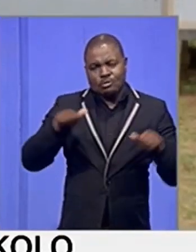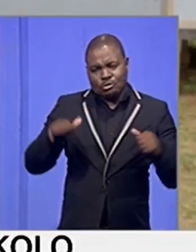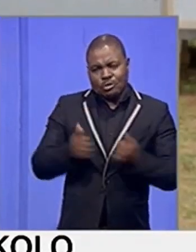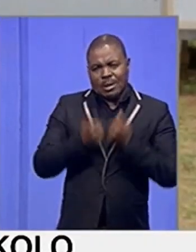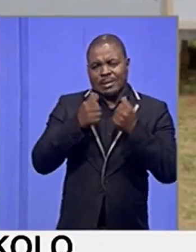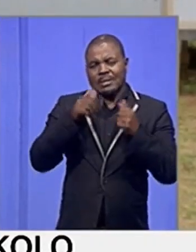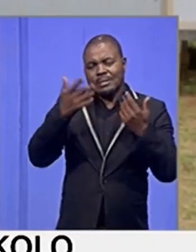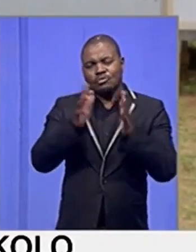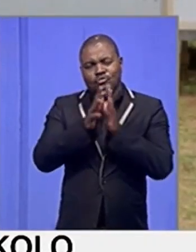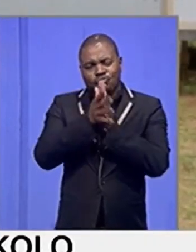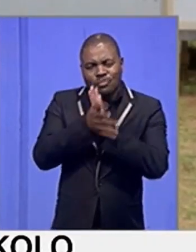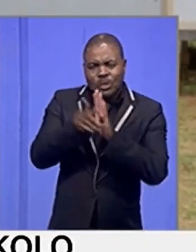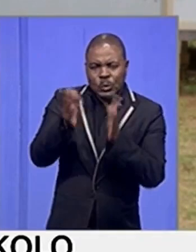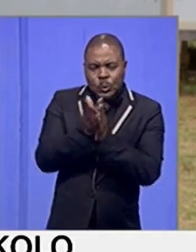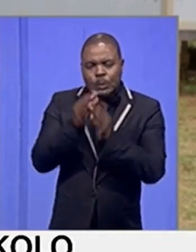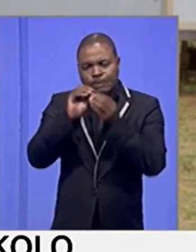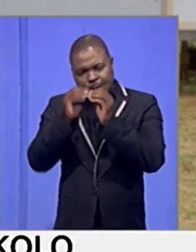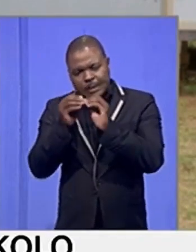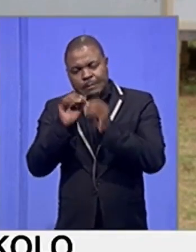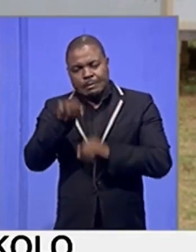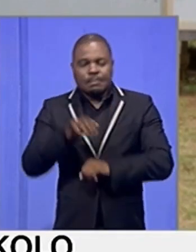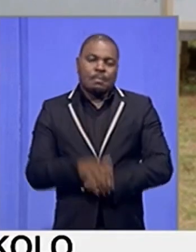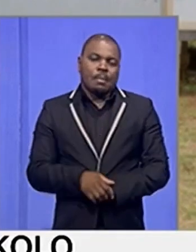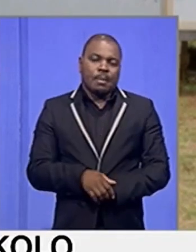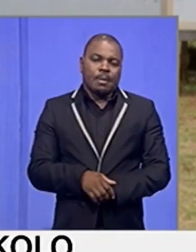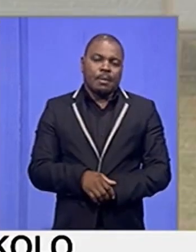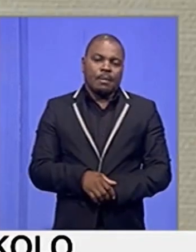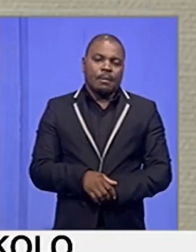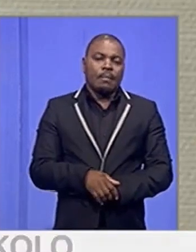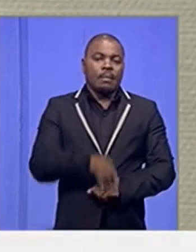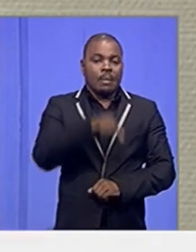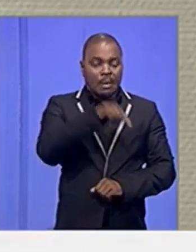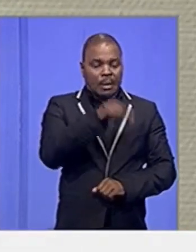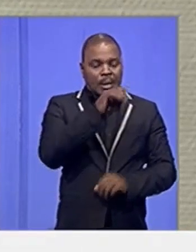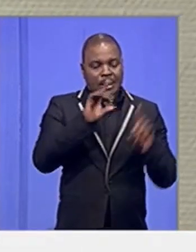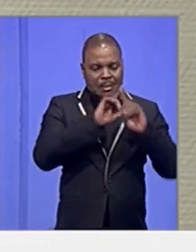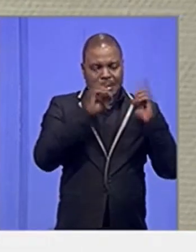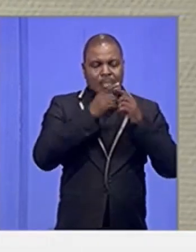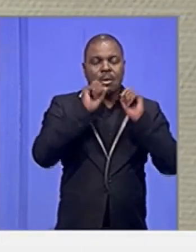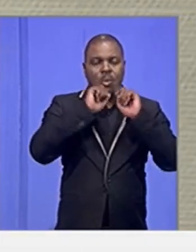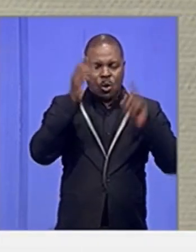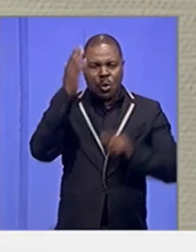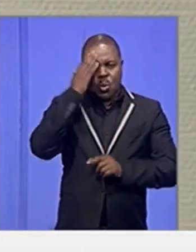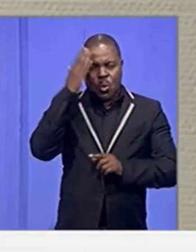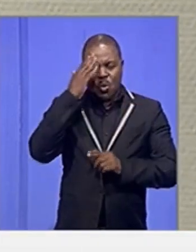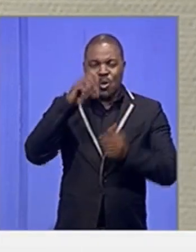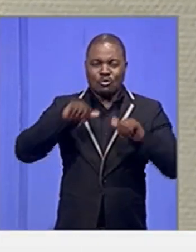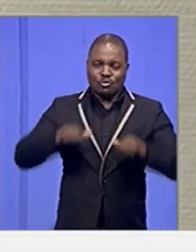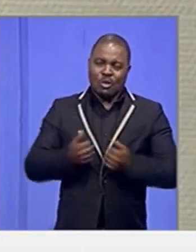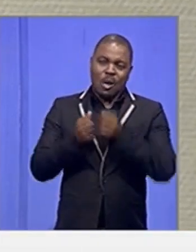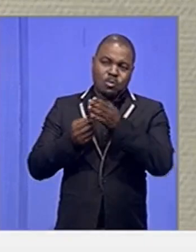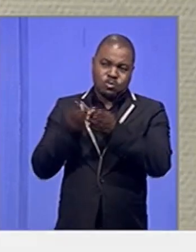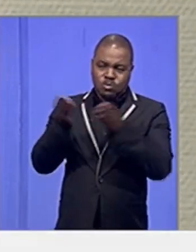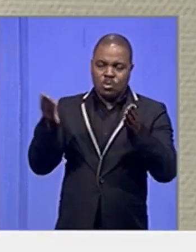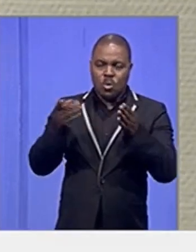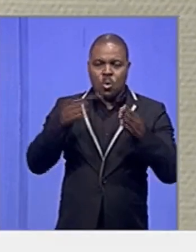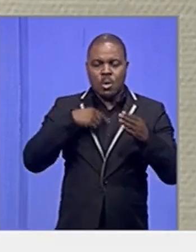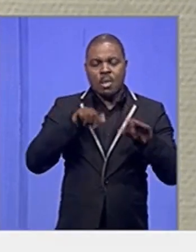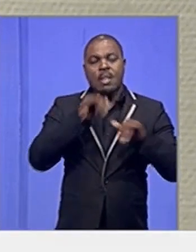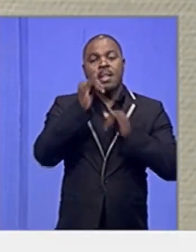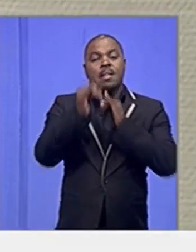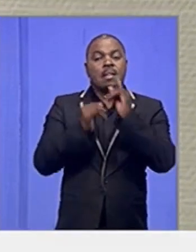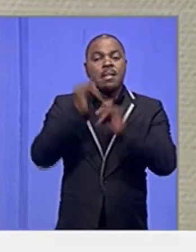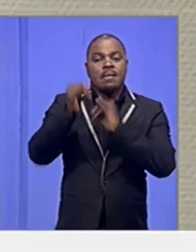mananeo go parara a dikolo. The department is aware of the infrastructure challenges at Ndindinti and we have provided 11 mobile